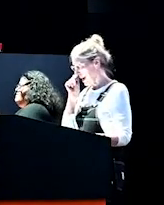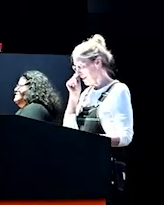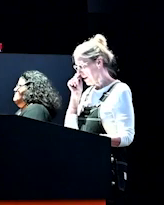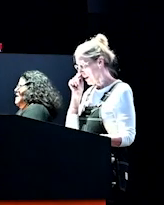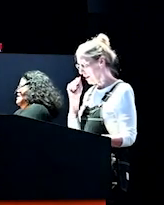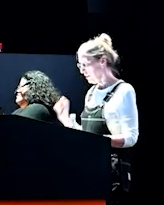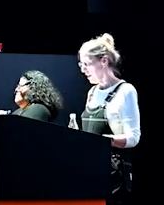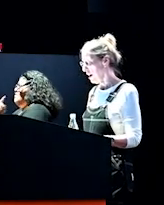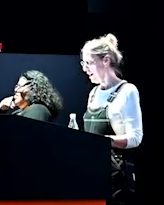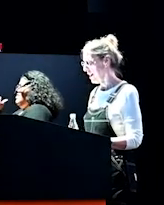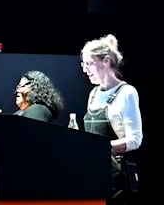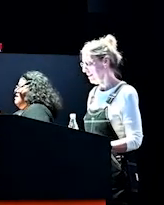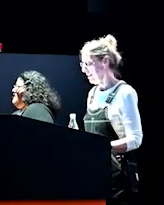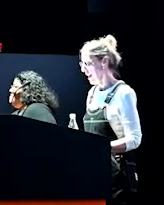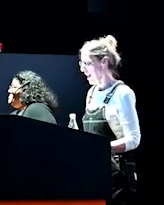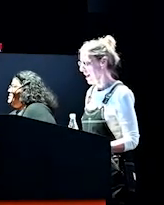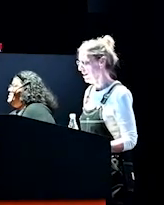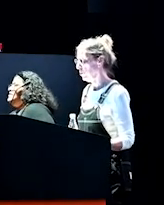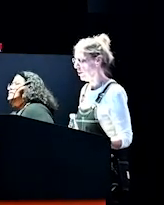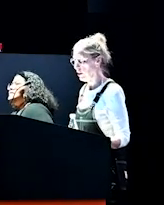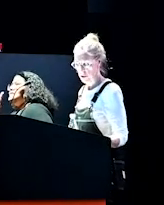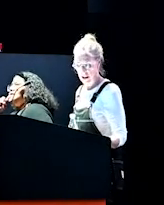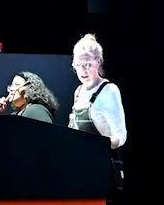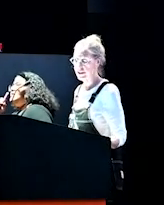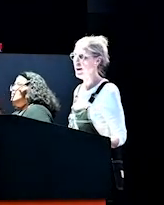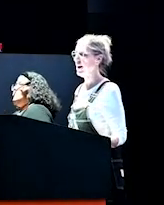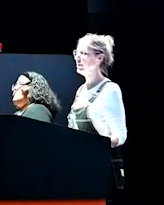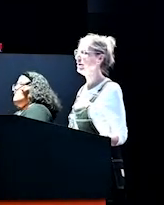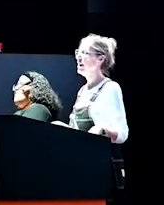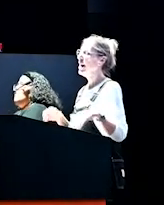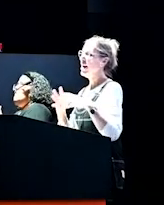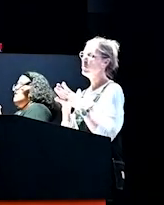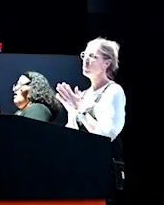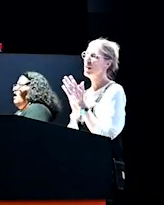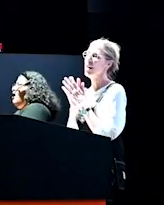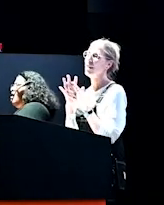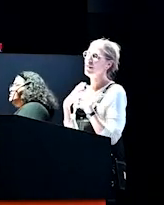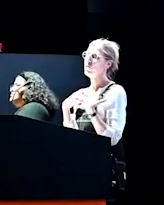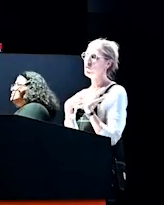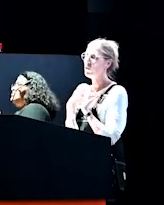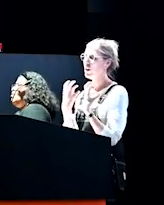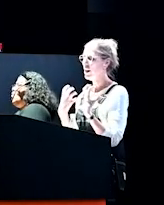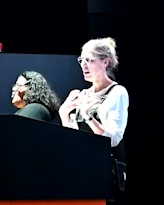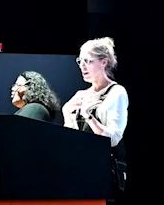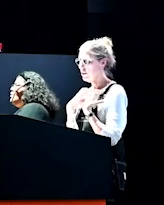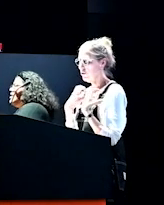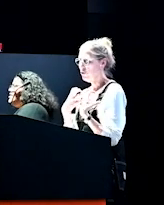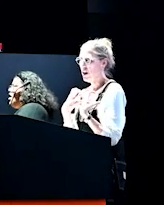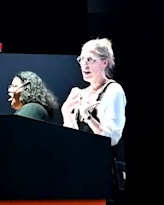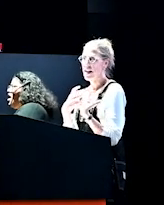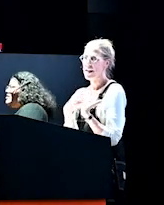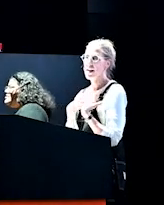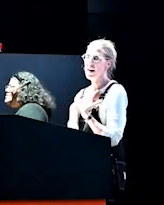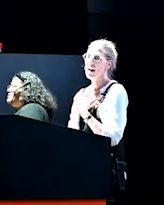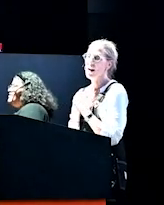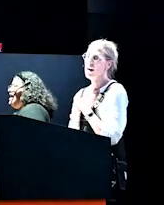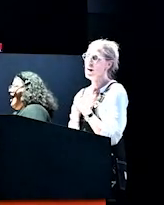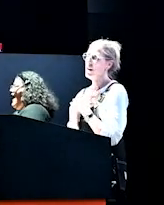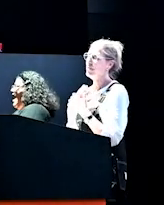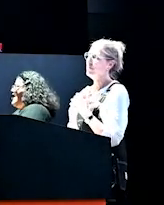So again, thinking of the audience and working with the architects and bringing the furry kind of